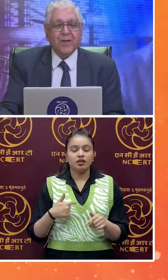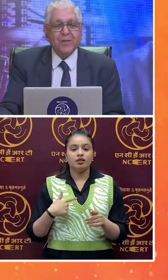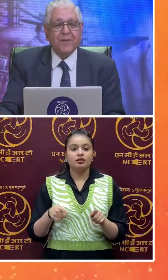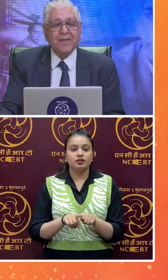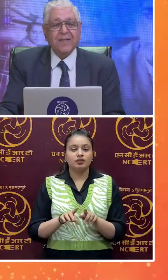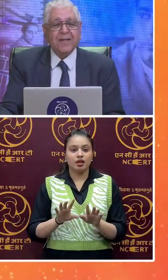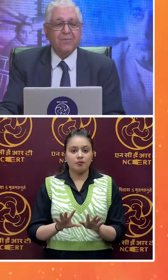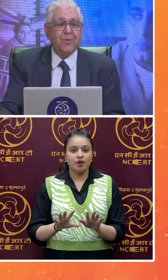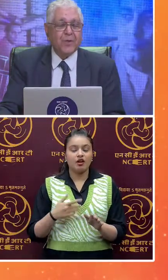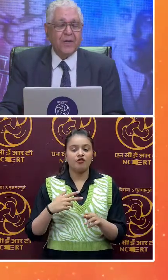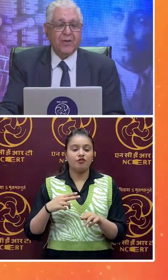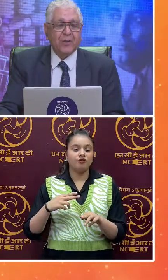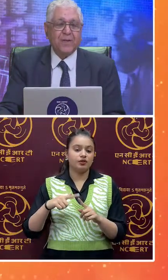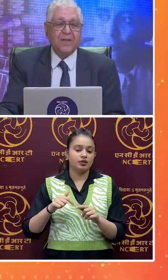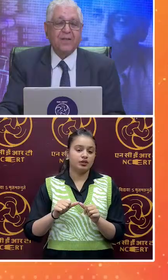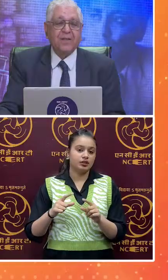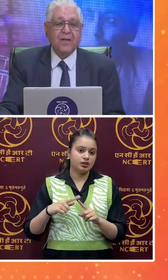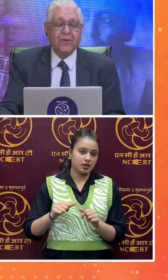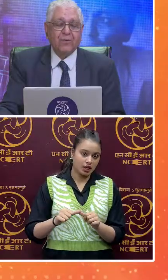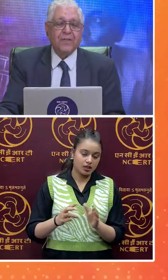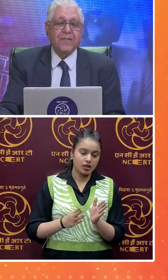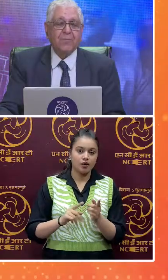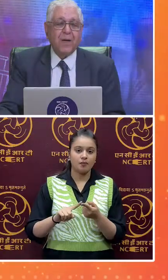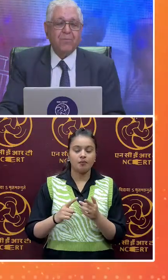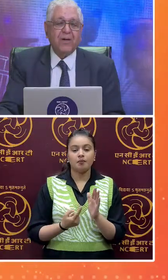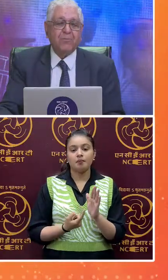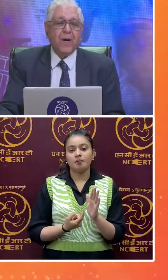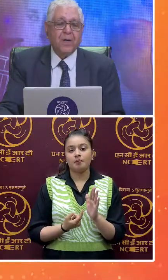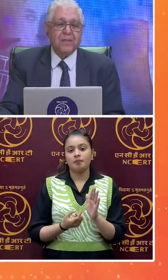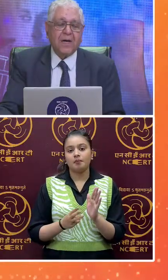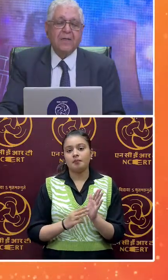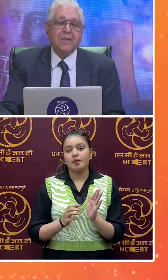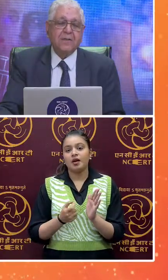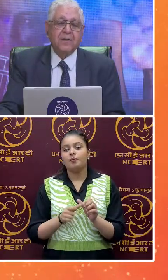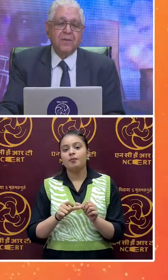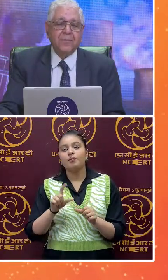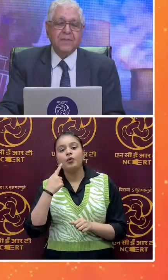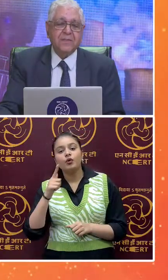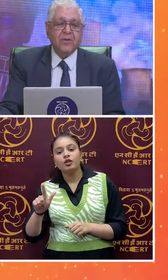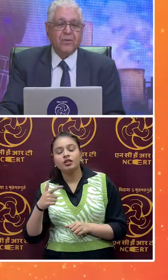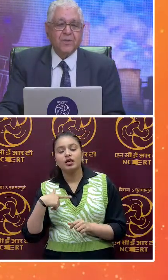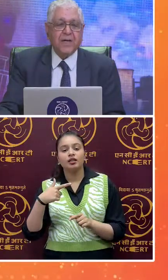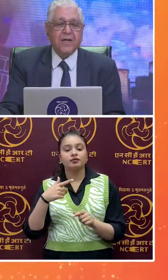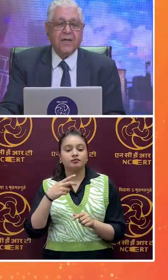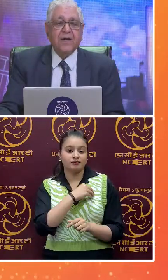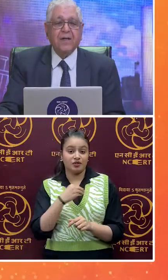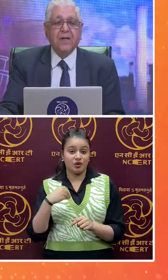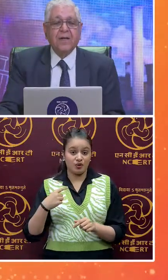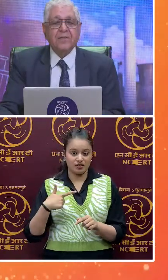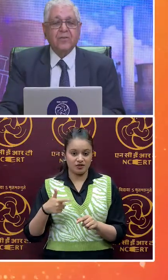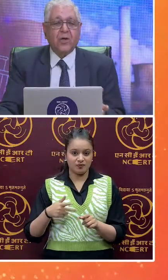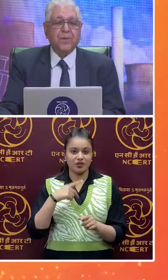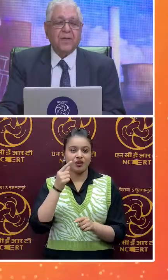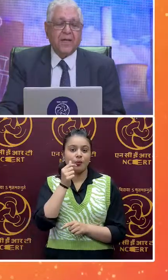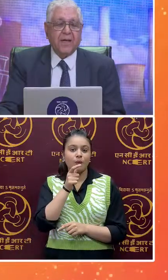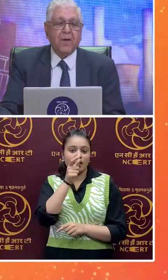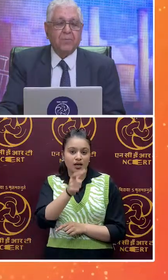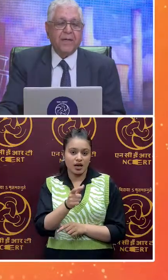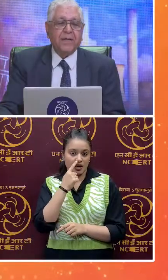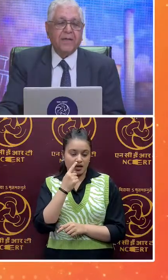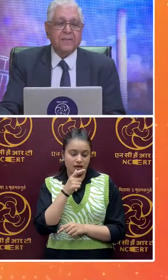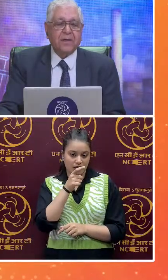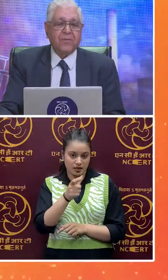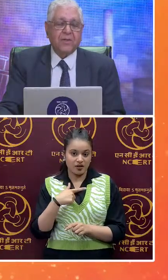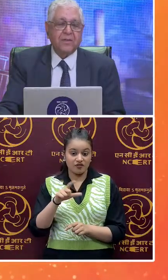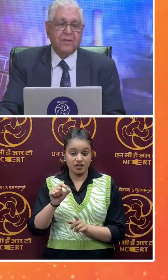Memorial Hospital. Tata Memorial Hospital was in the memory of Bhabha's aunt, Mrs. Dorabji Tata. This hospital came up